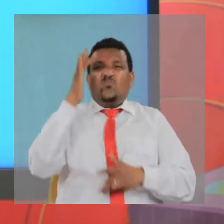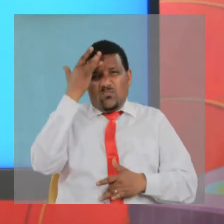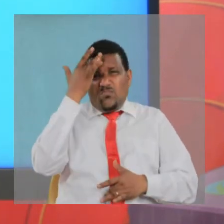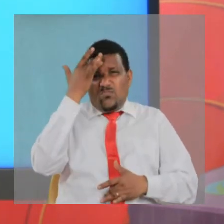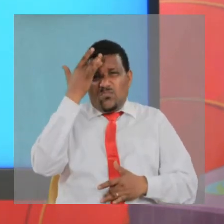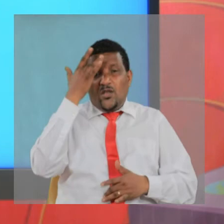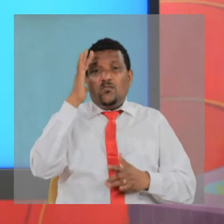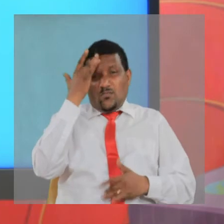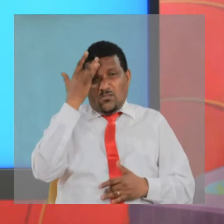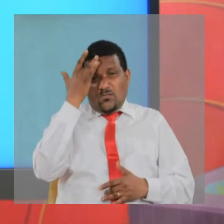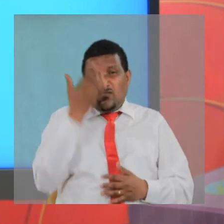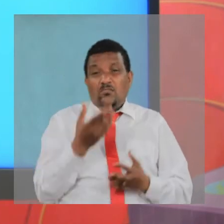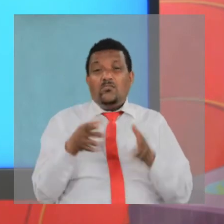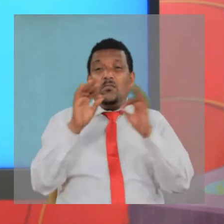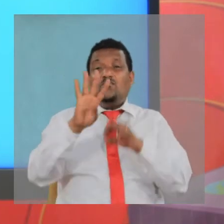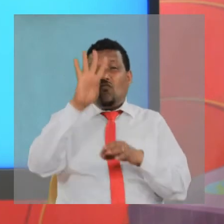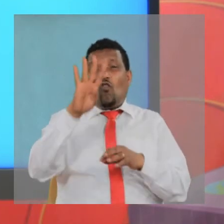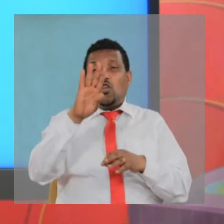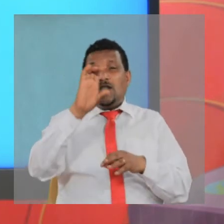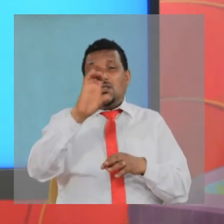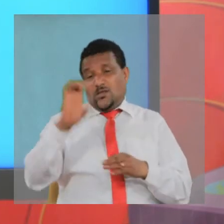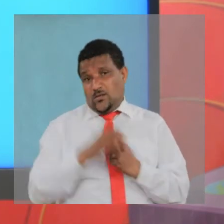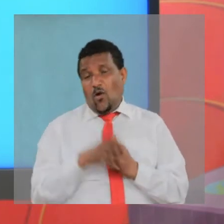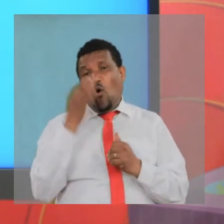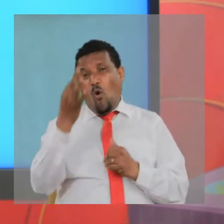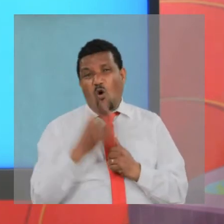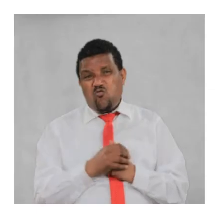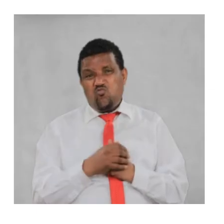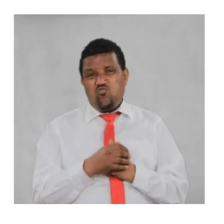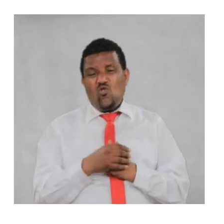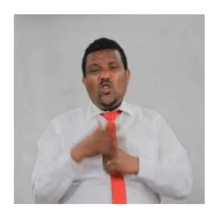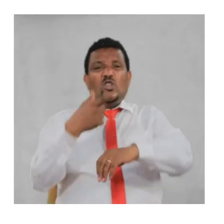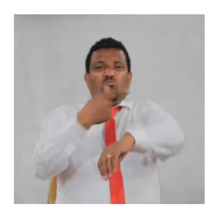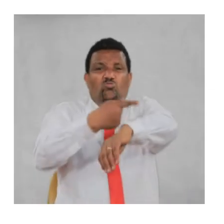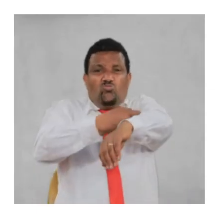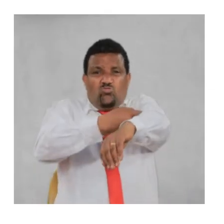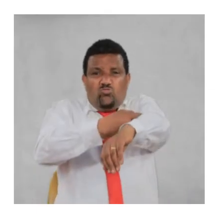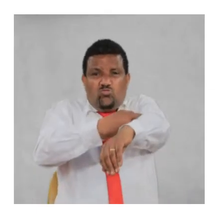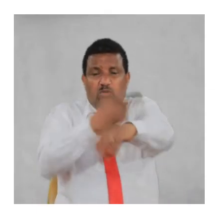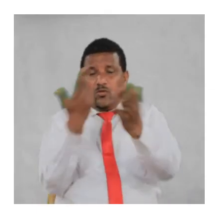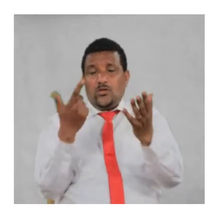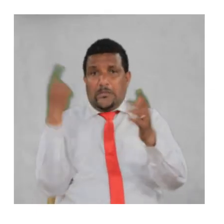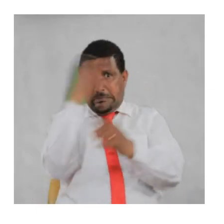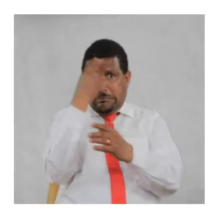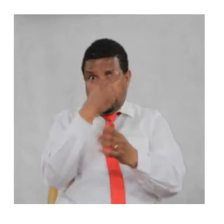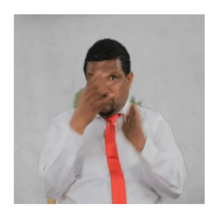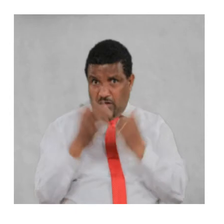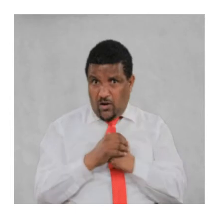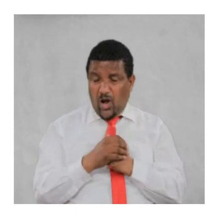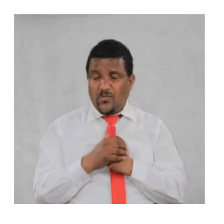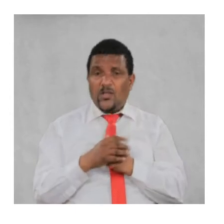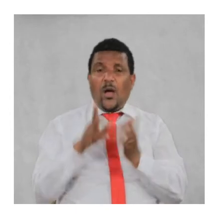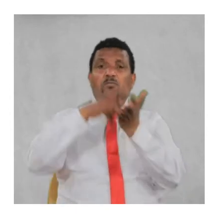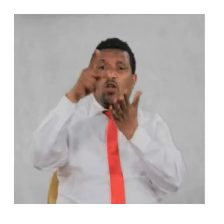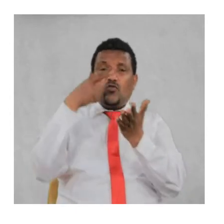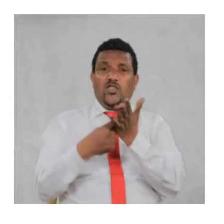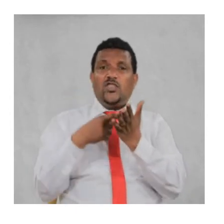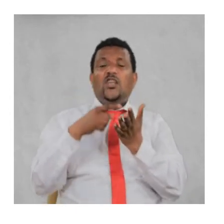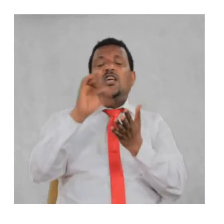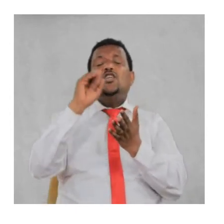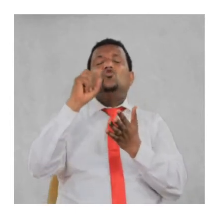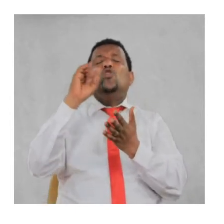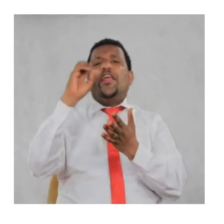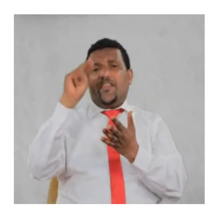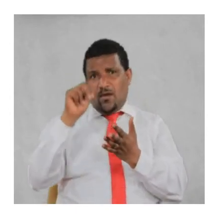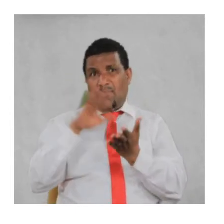diabetic needs 4 cc of insulin per day, if the price of this insulin is per 10,